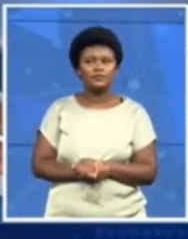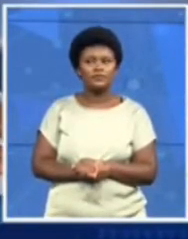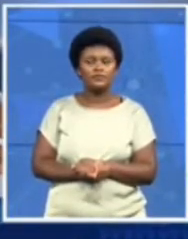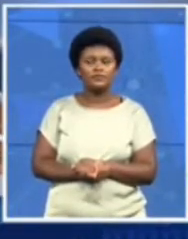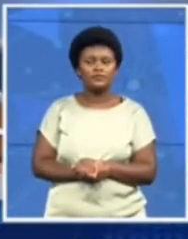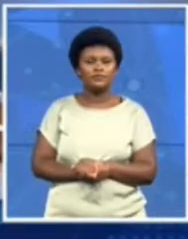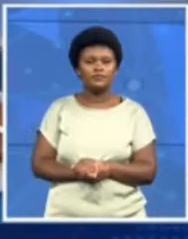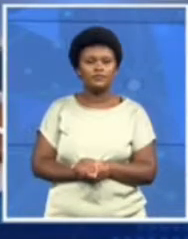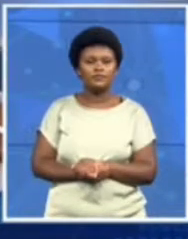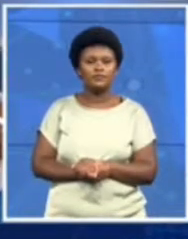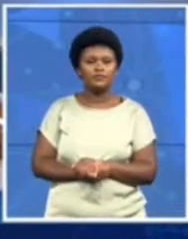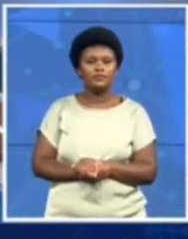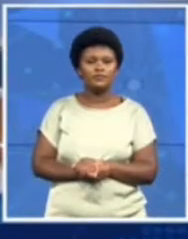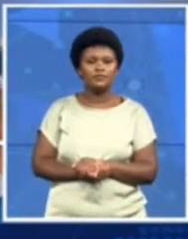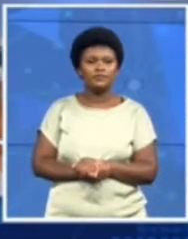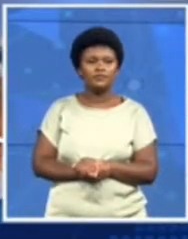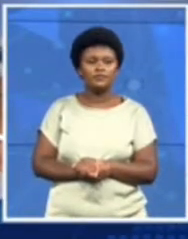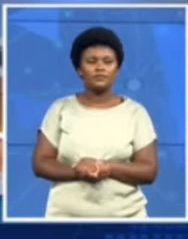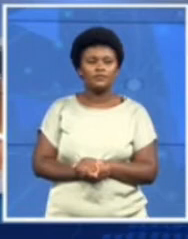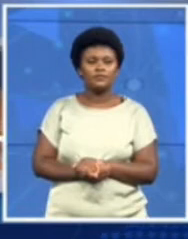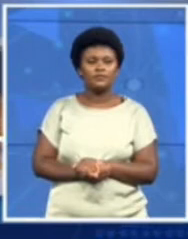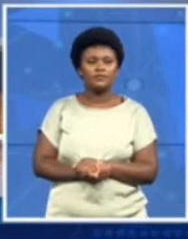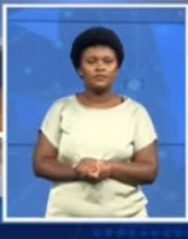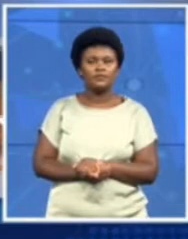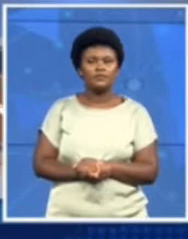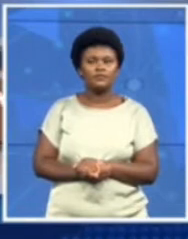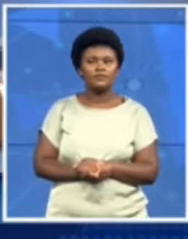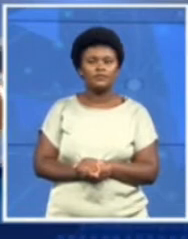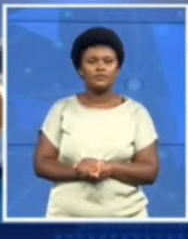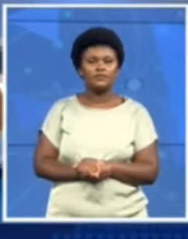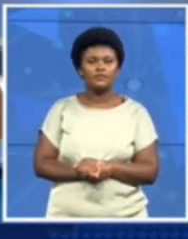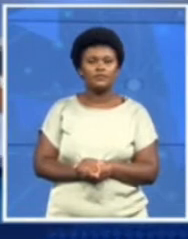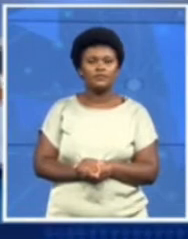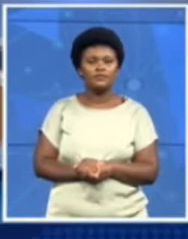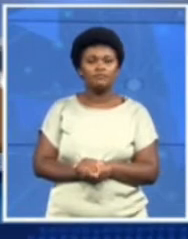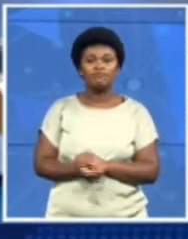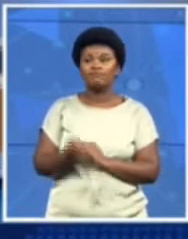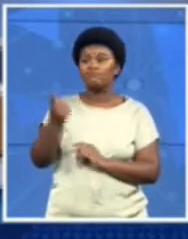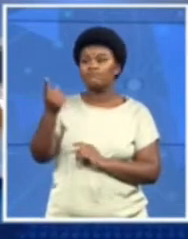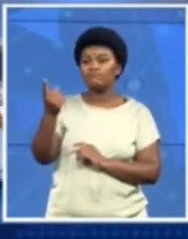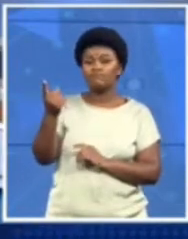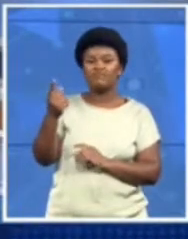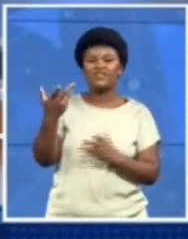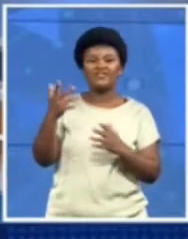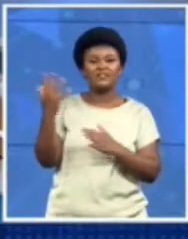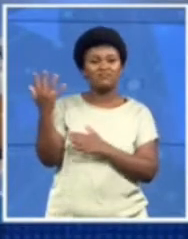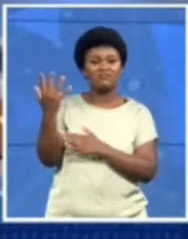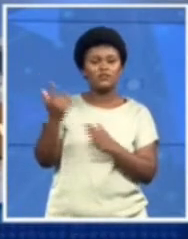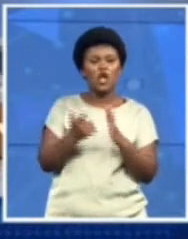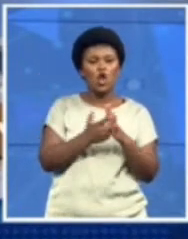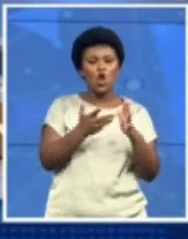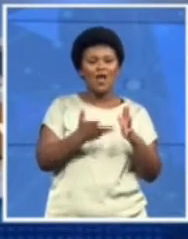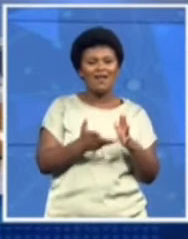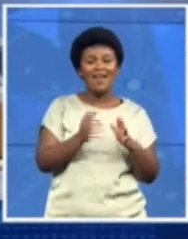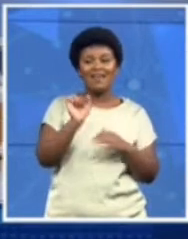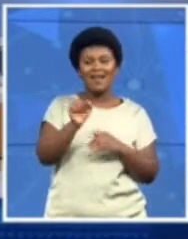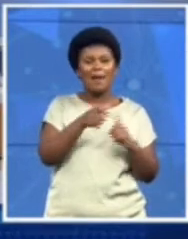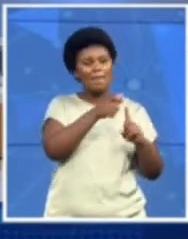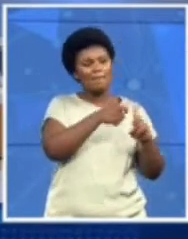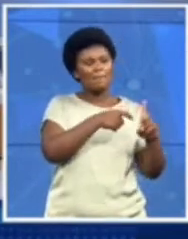The legal representative for the accused in the matter of the parliament